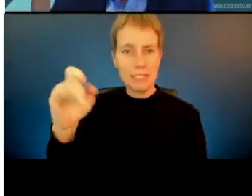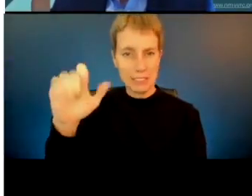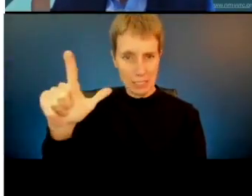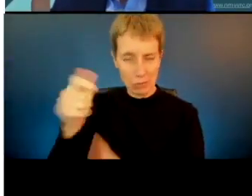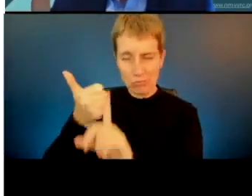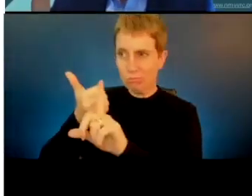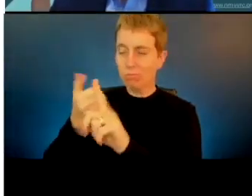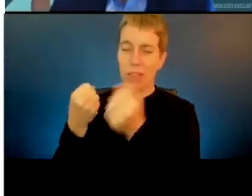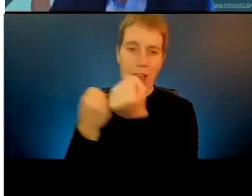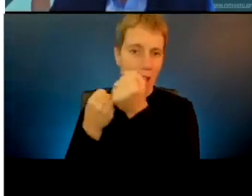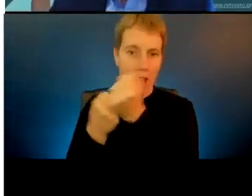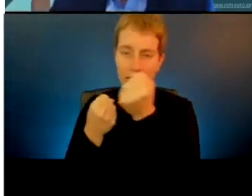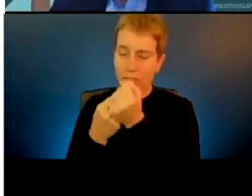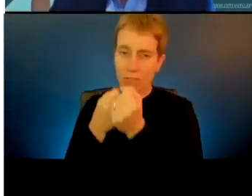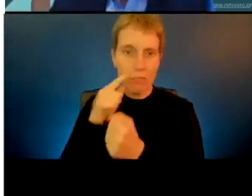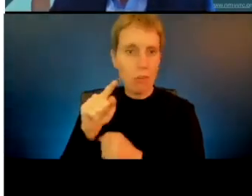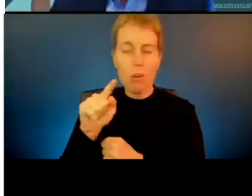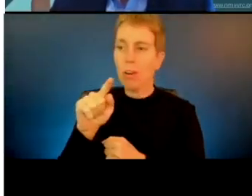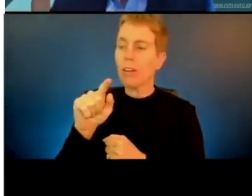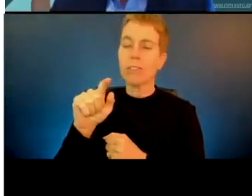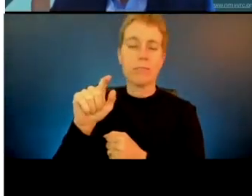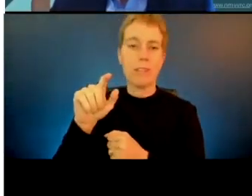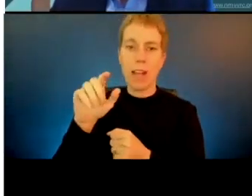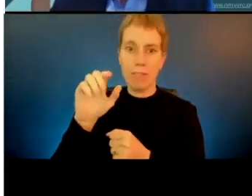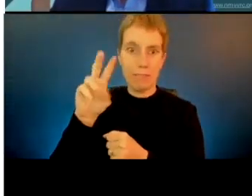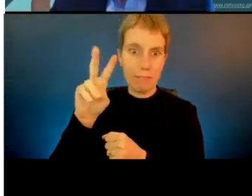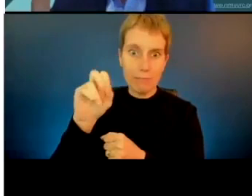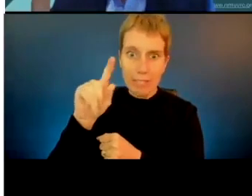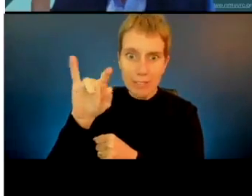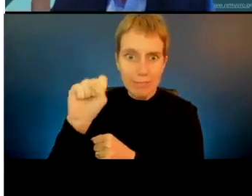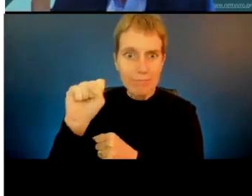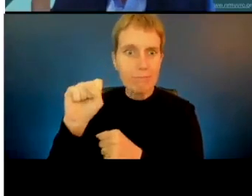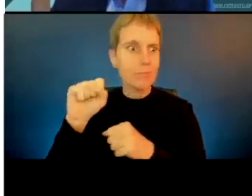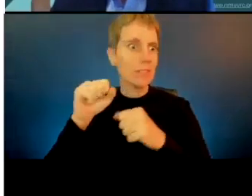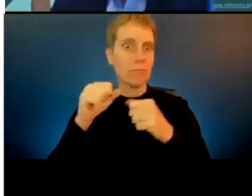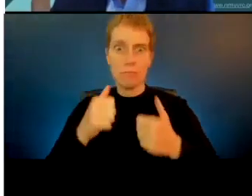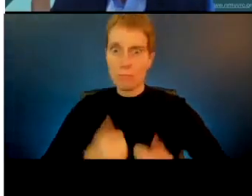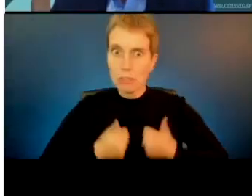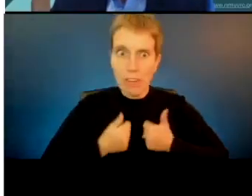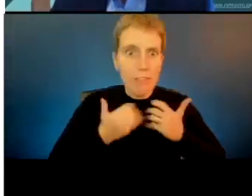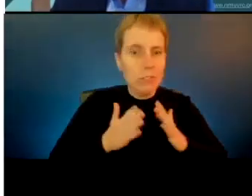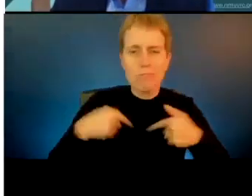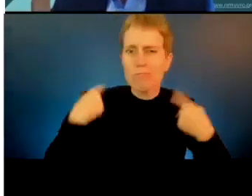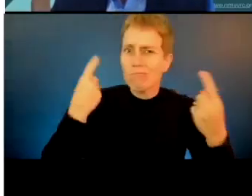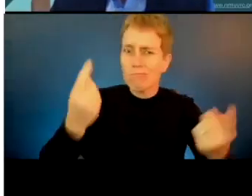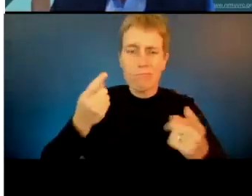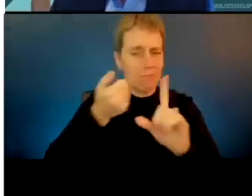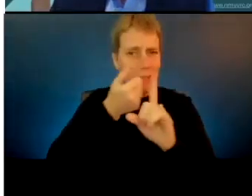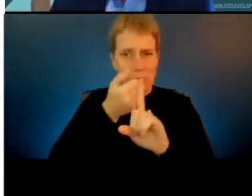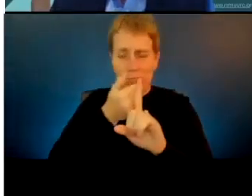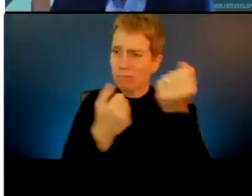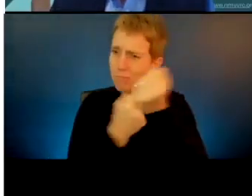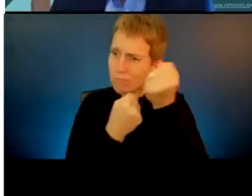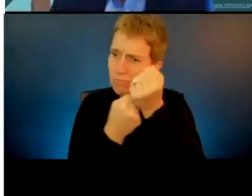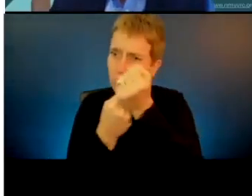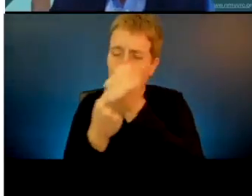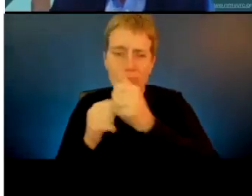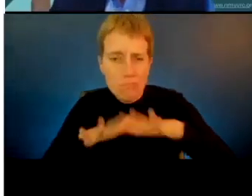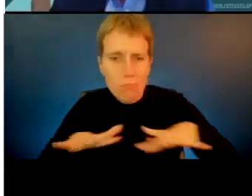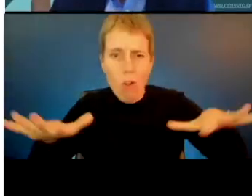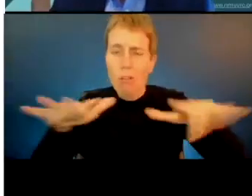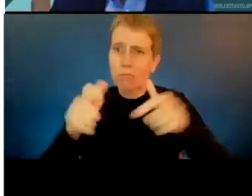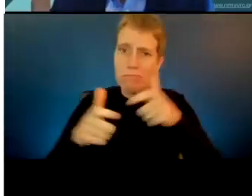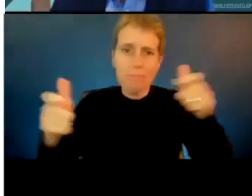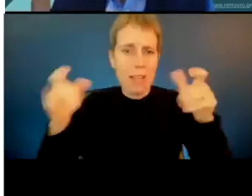40 years. And he's responded to countless mass violence incidents nationwide across his career. So our center is fortunate to have